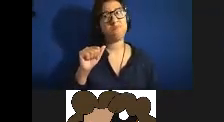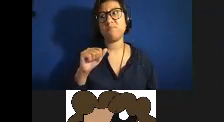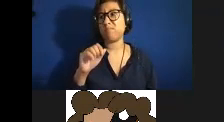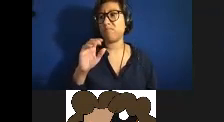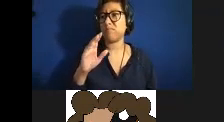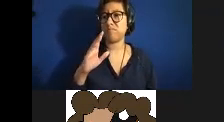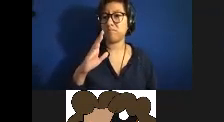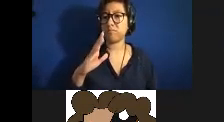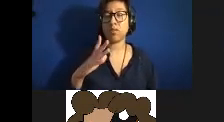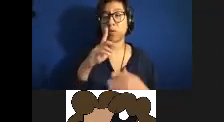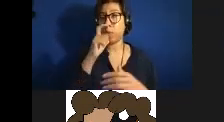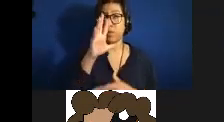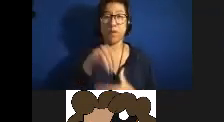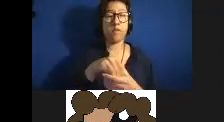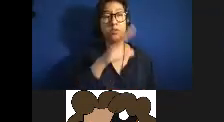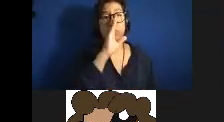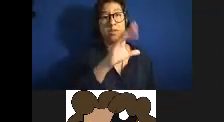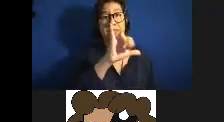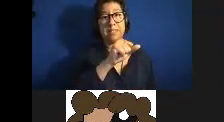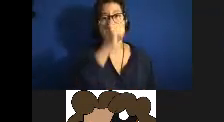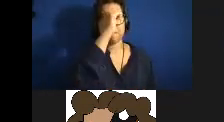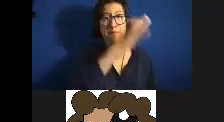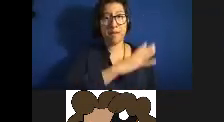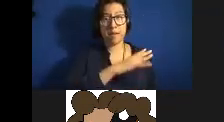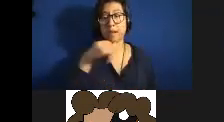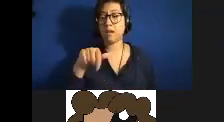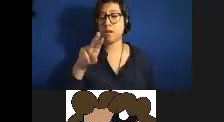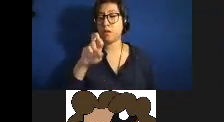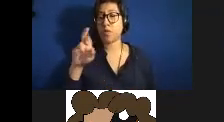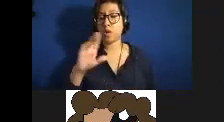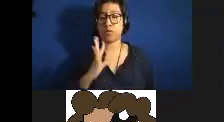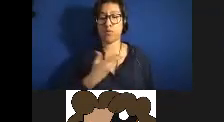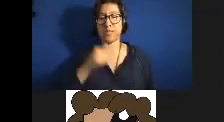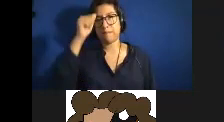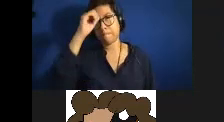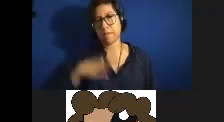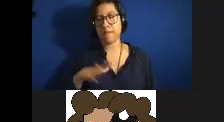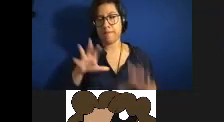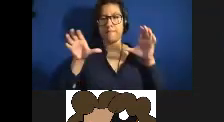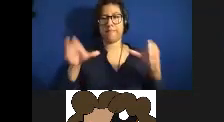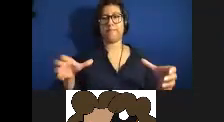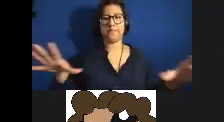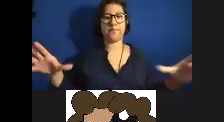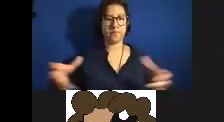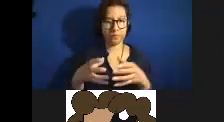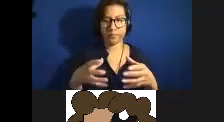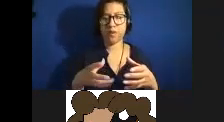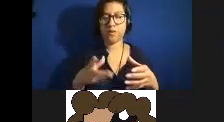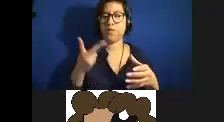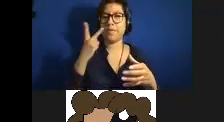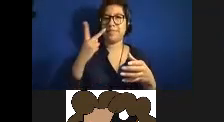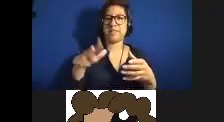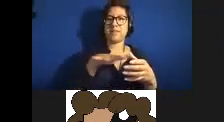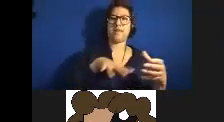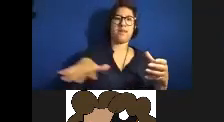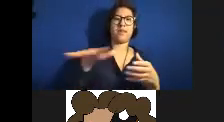between straight cis men and queer trans men. So it was like evenly divided, and to be able to see that kind of space on